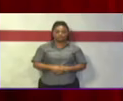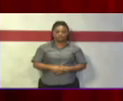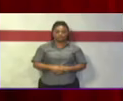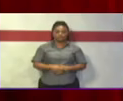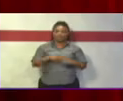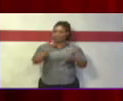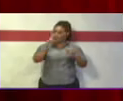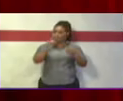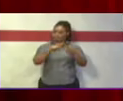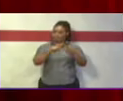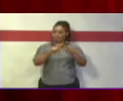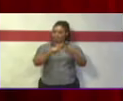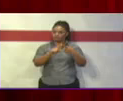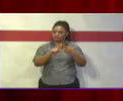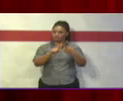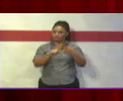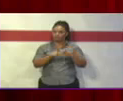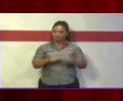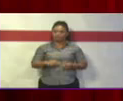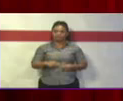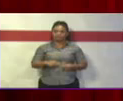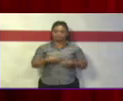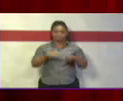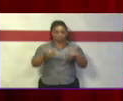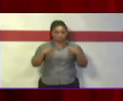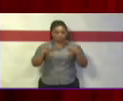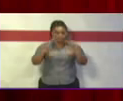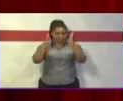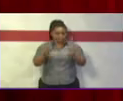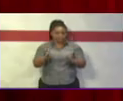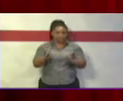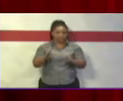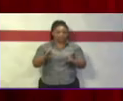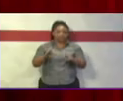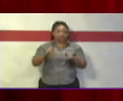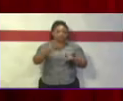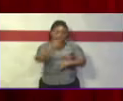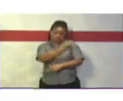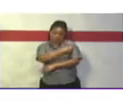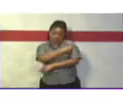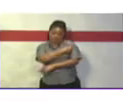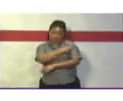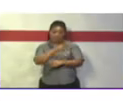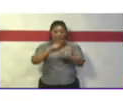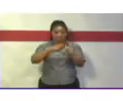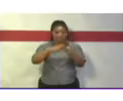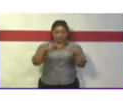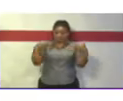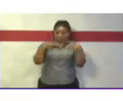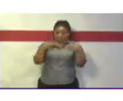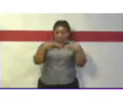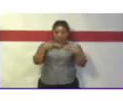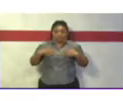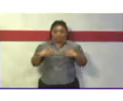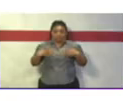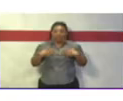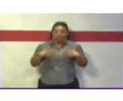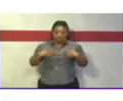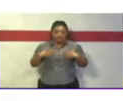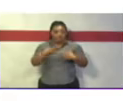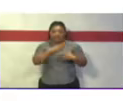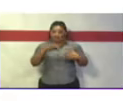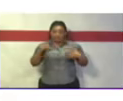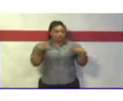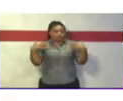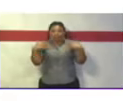Basically, there was this youngster who had the first dose of Pfizer who had chest pains, and he was pretty much scared to